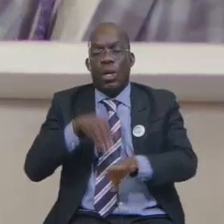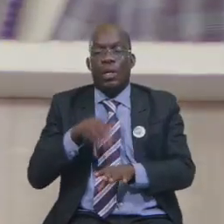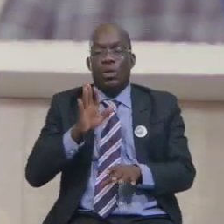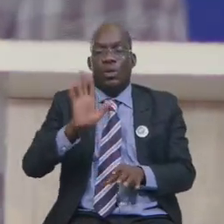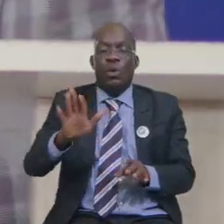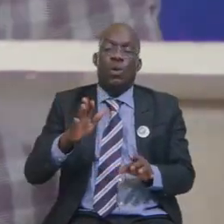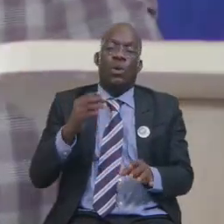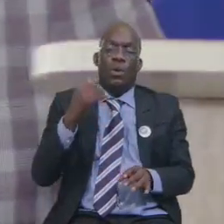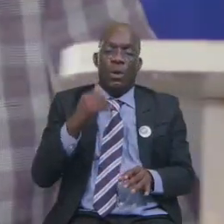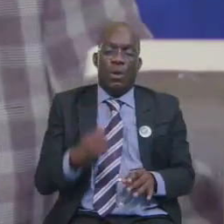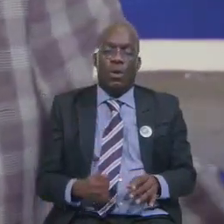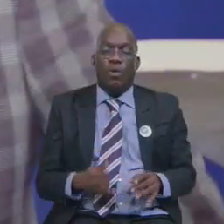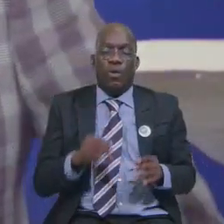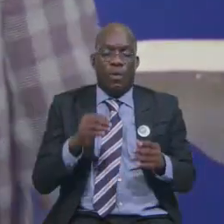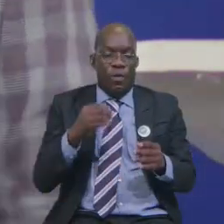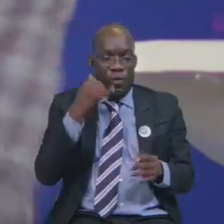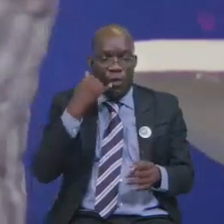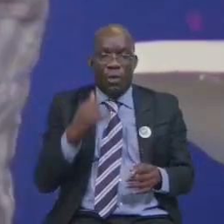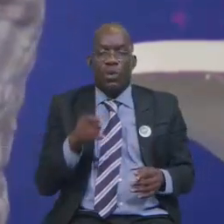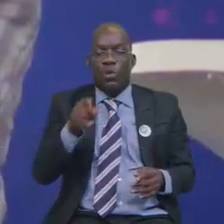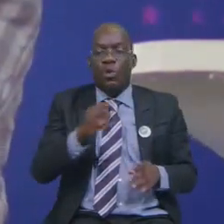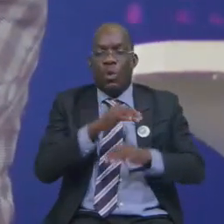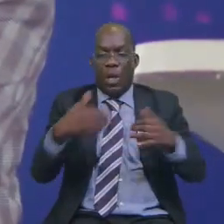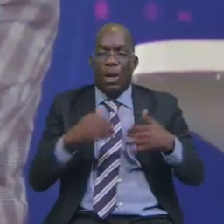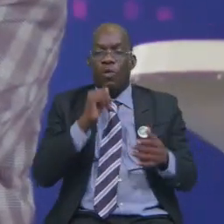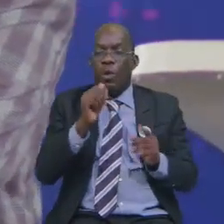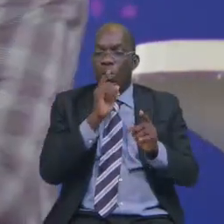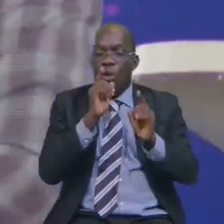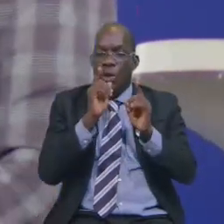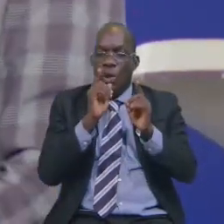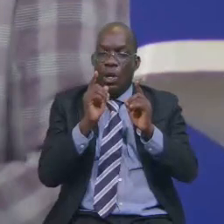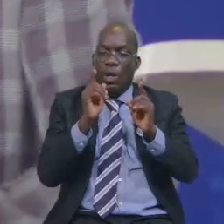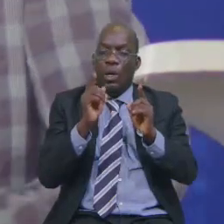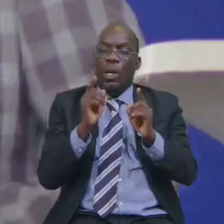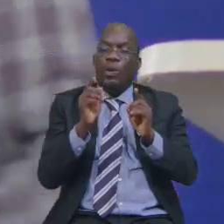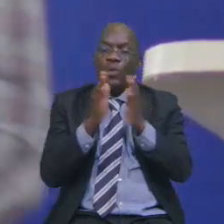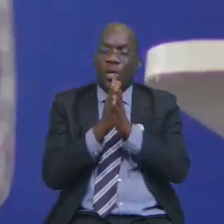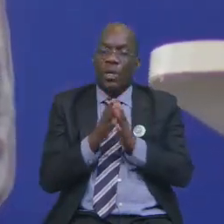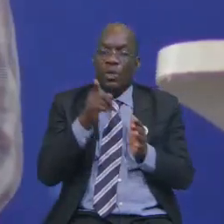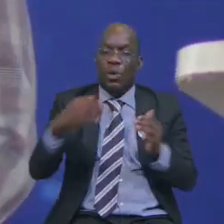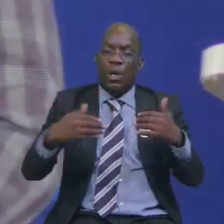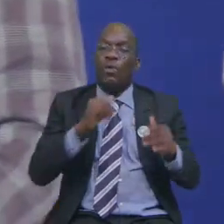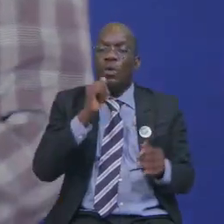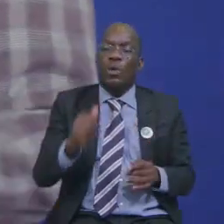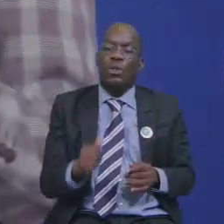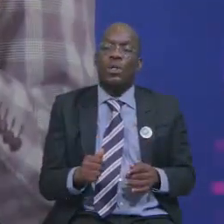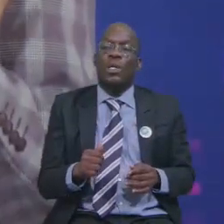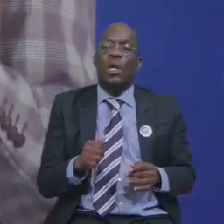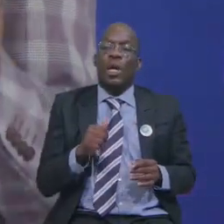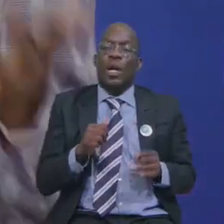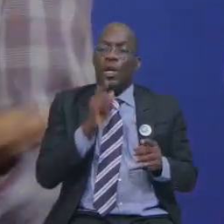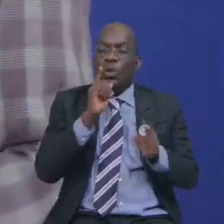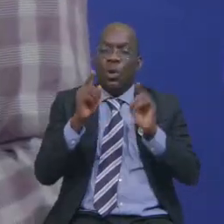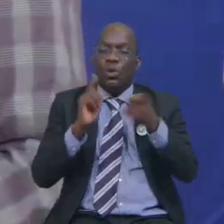own morning devotion. You've not spoken to God, and you're busy. Are you the person that